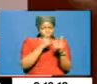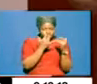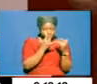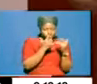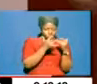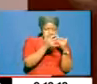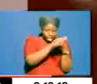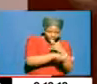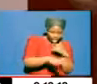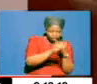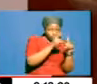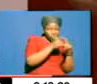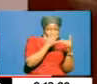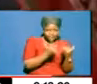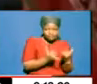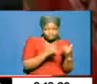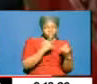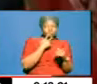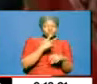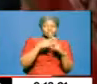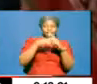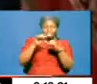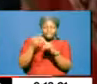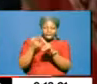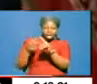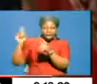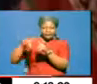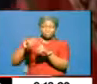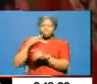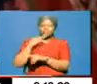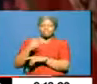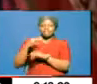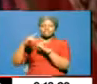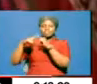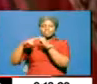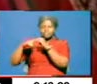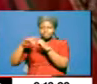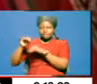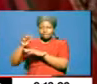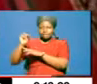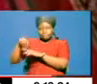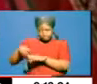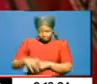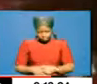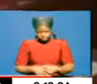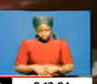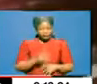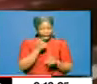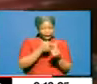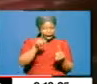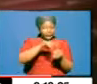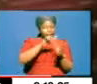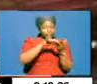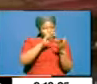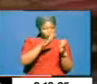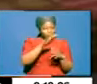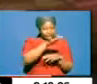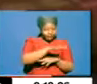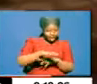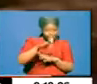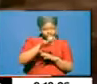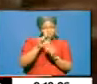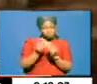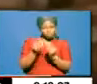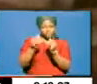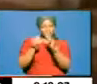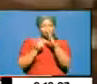to 360 members. The import of adding 70 more constituencies is to solve underrepresentation